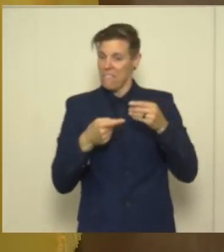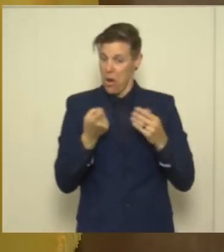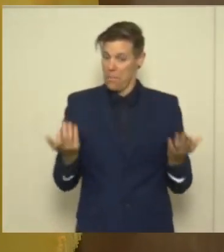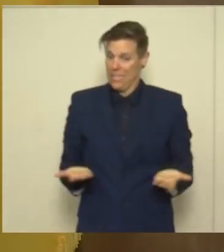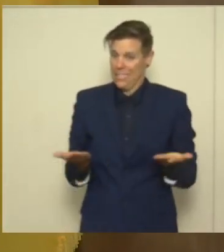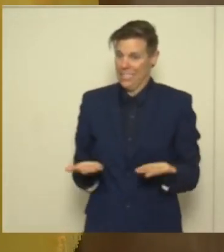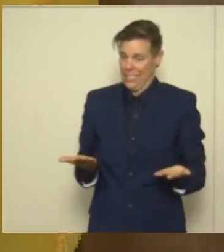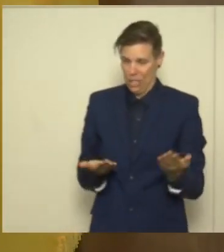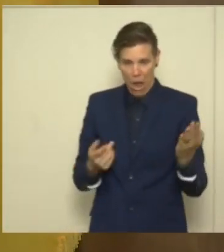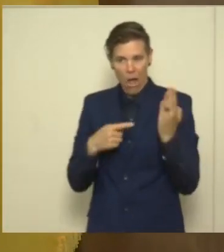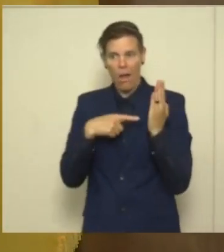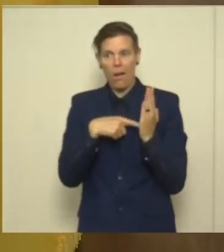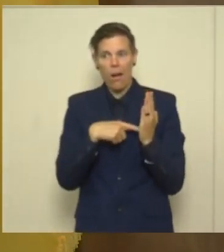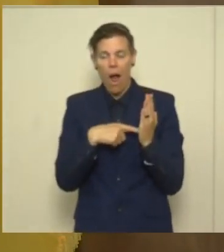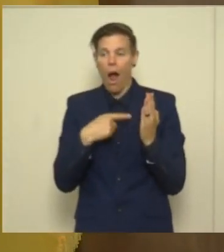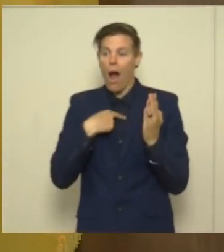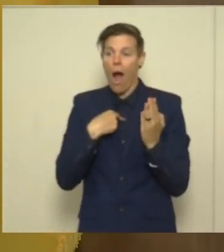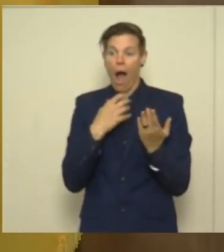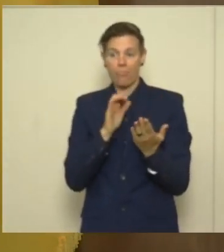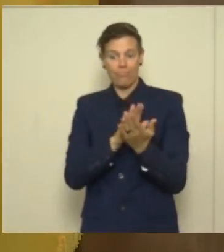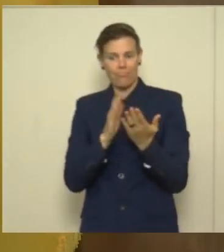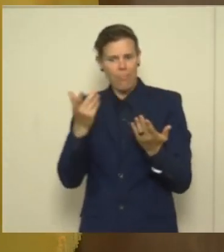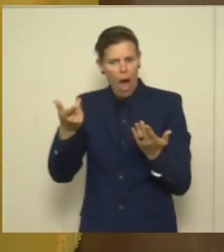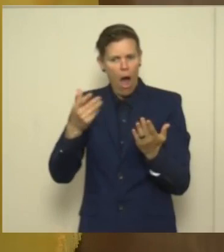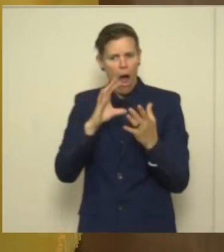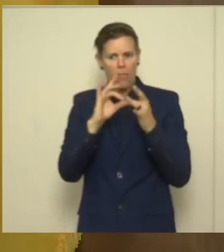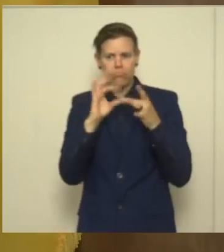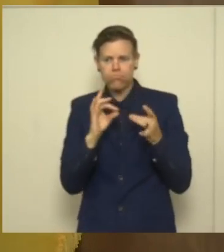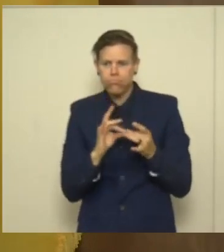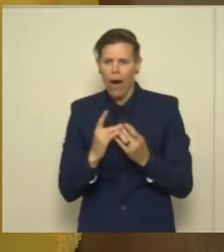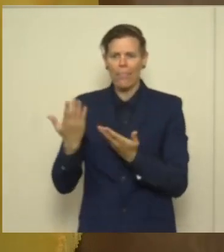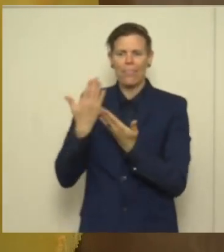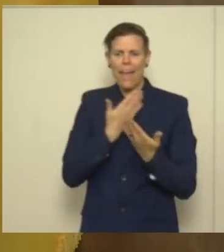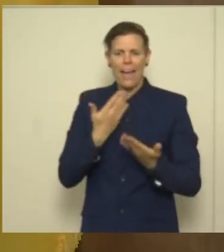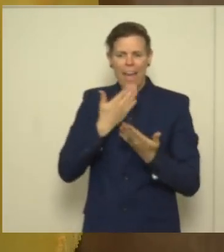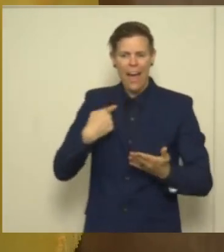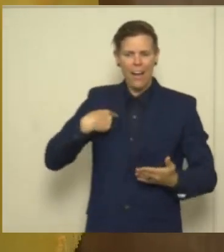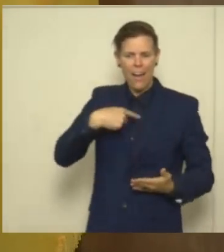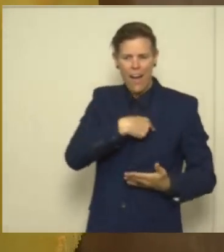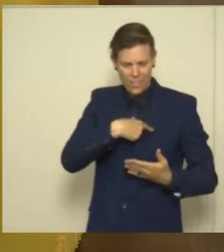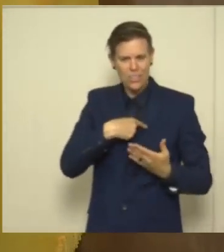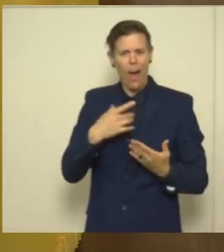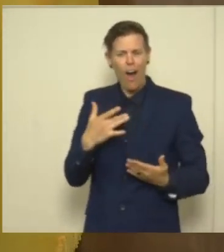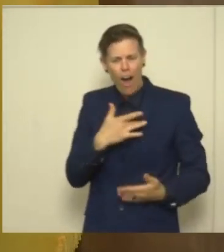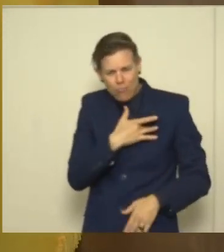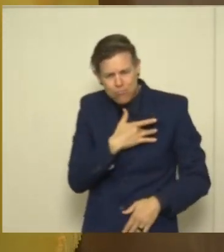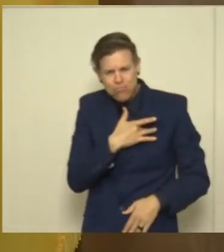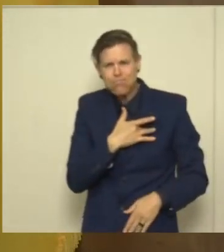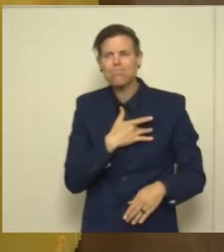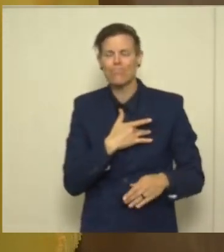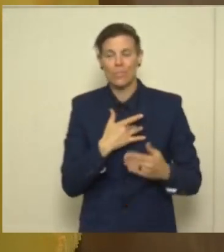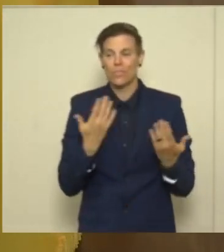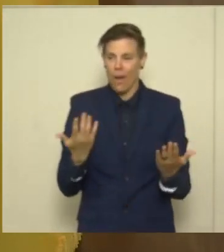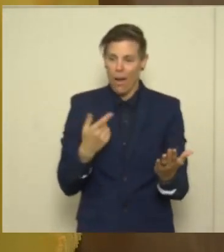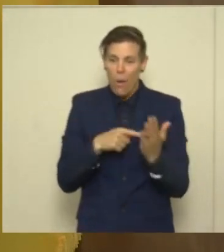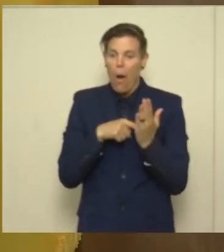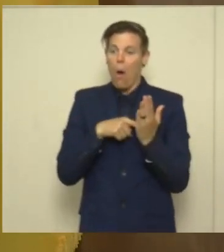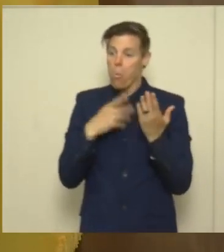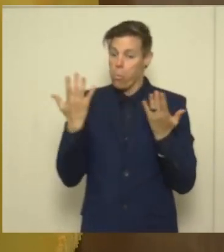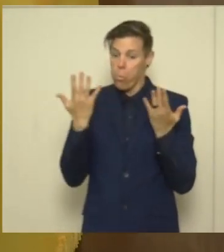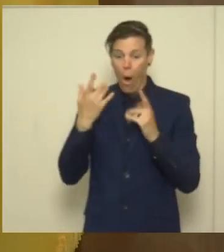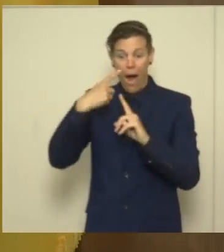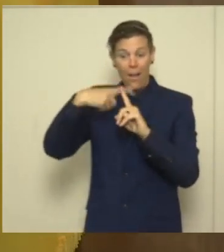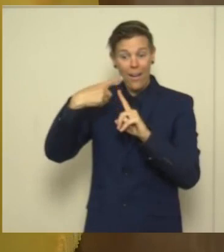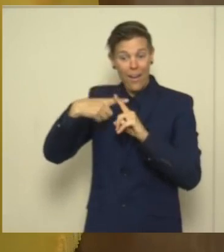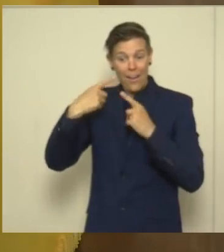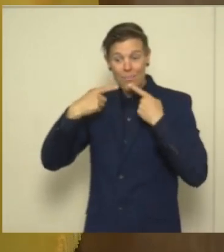and we appreciate being able to share with everyone in New Mexico when things work and also when we're